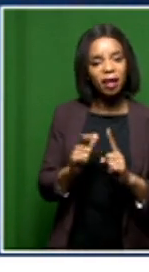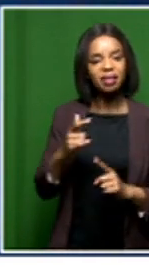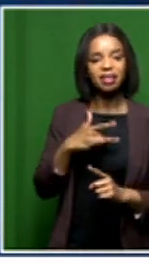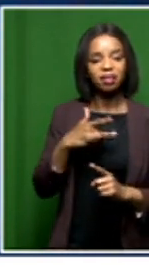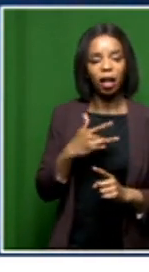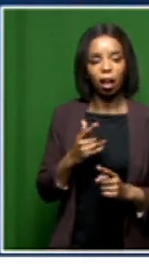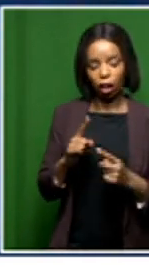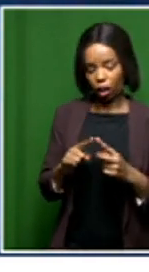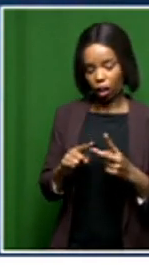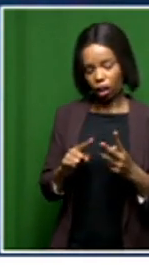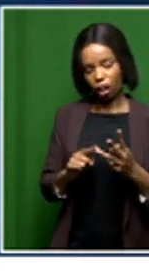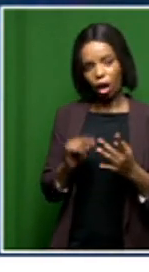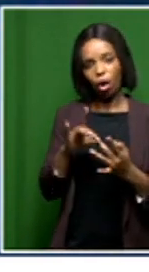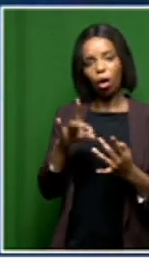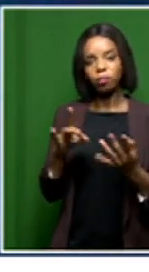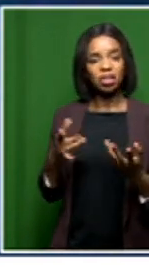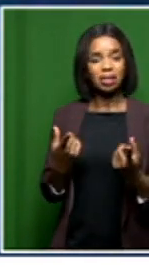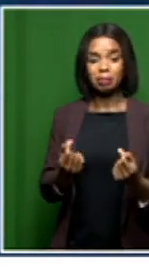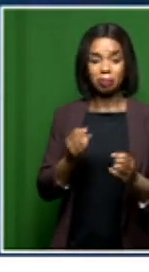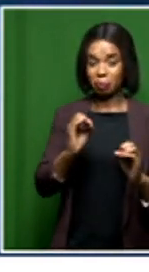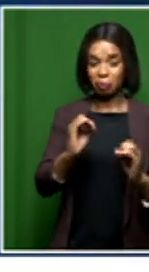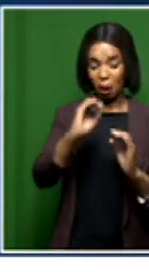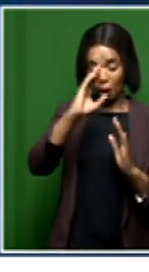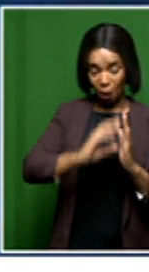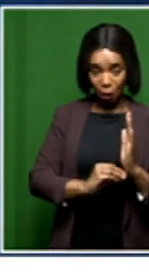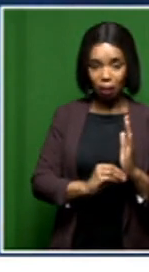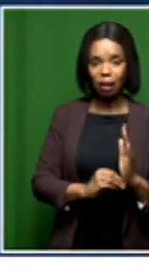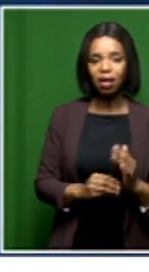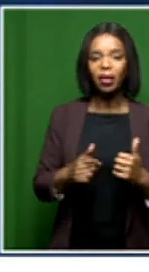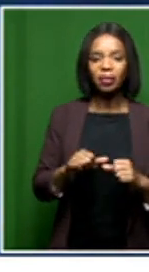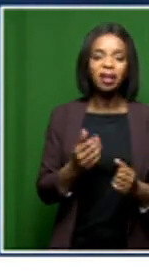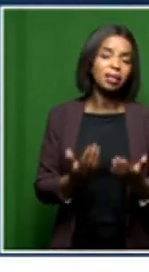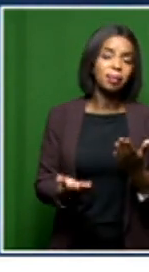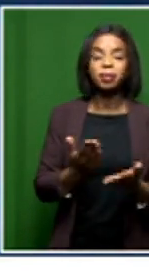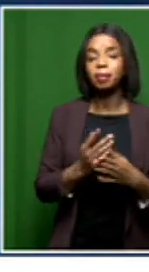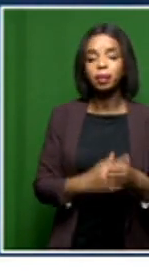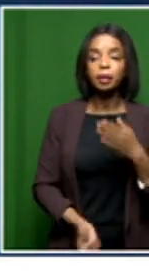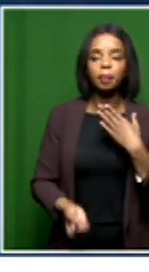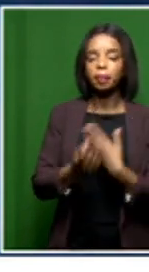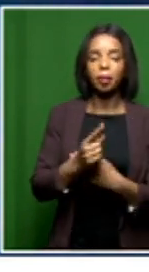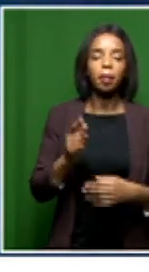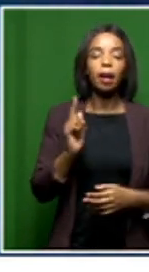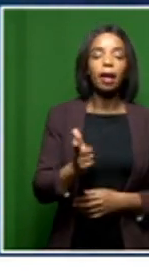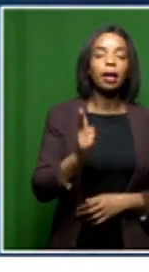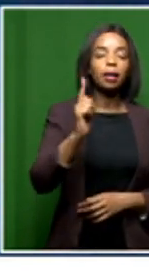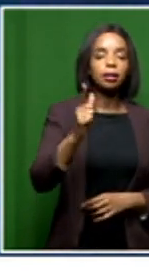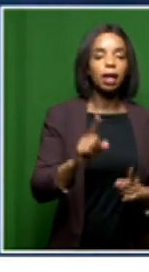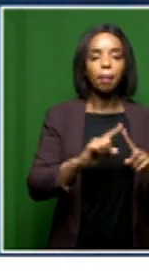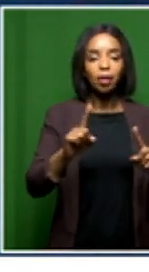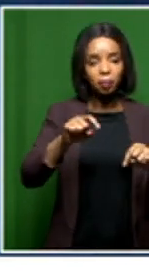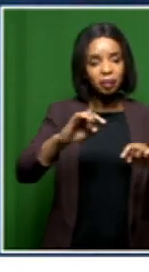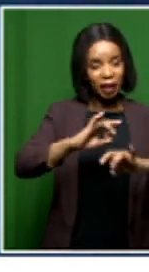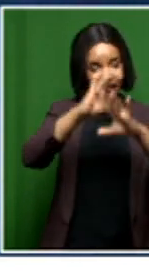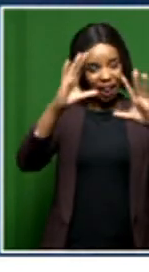points demerit system, in the whole chain, it comes in quite very, very late. So we should really be very much clear about how the system